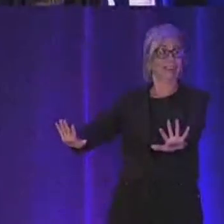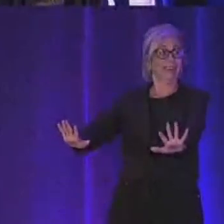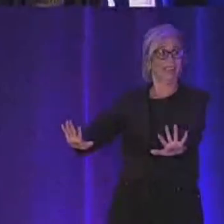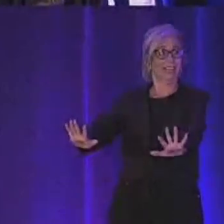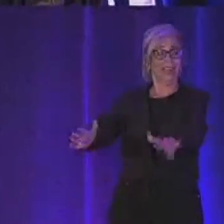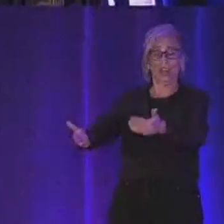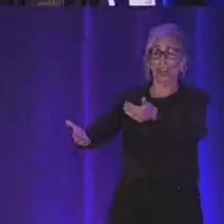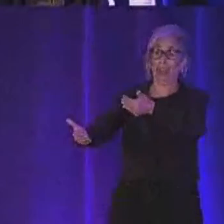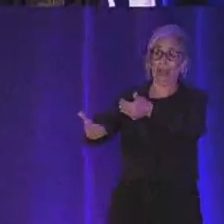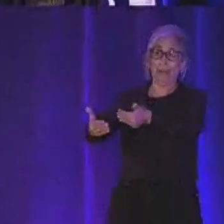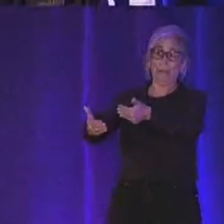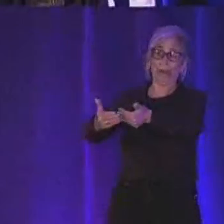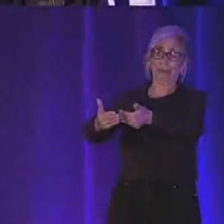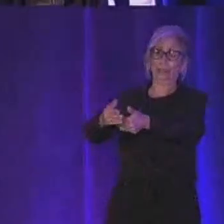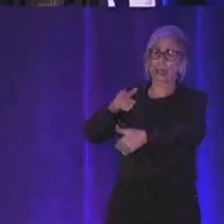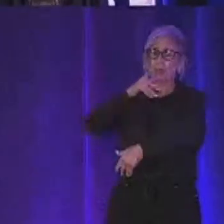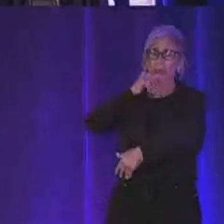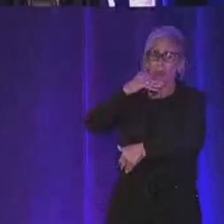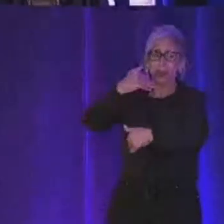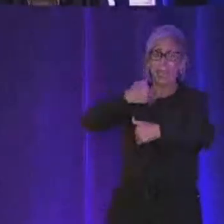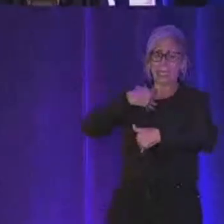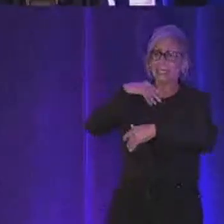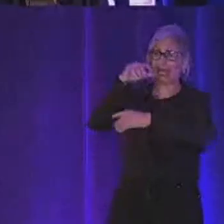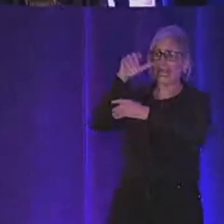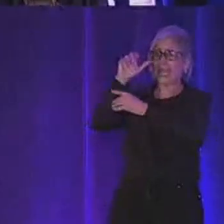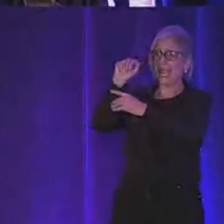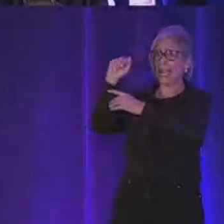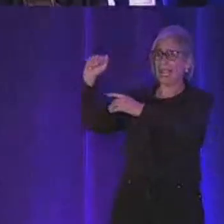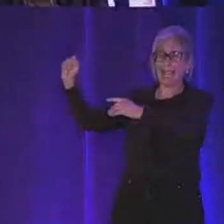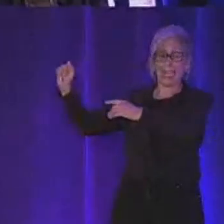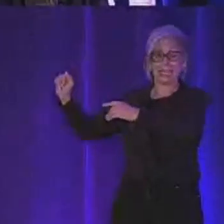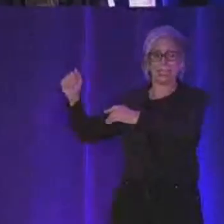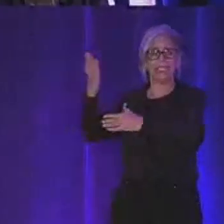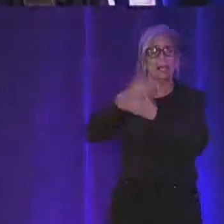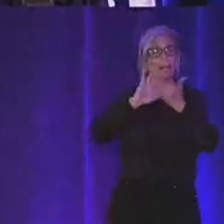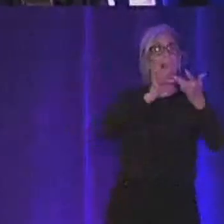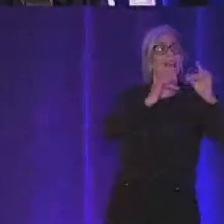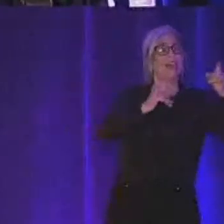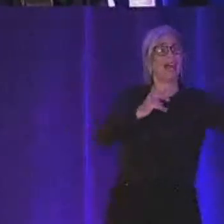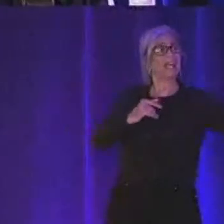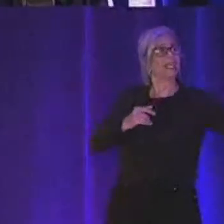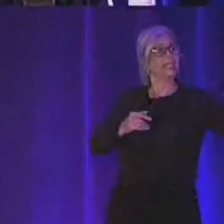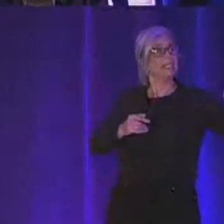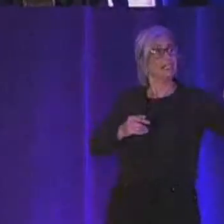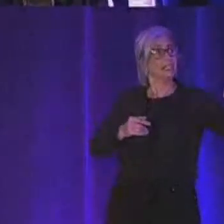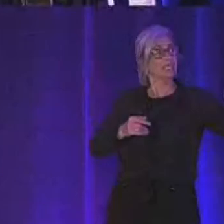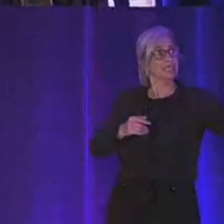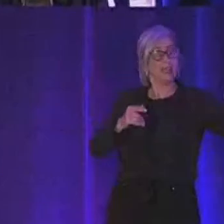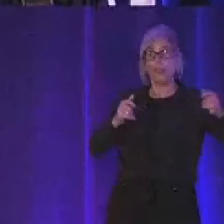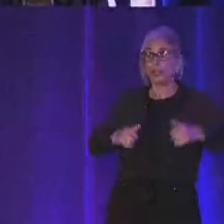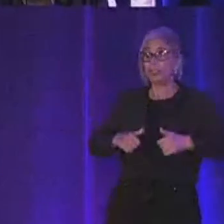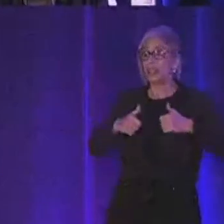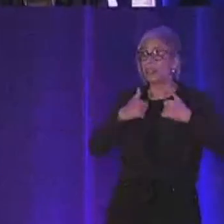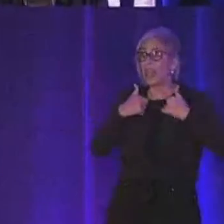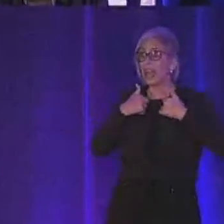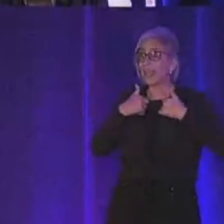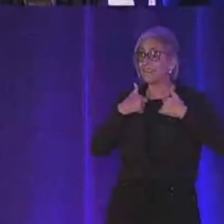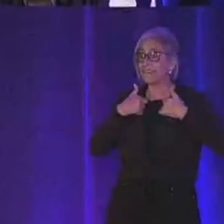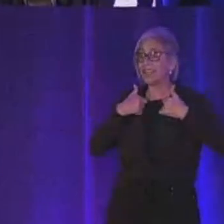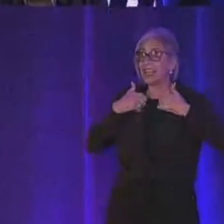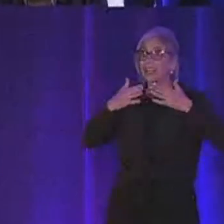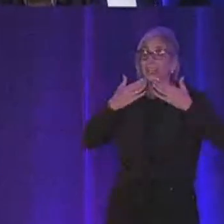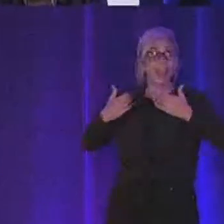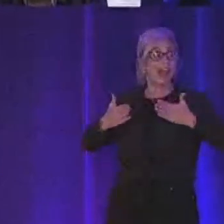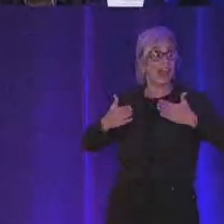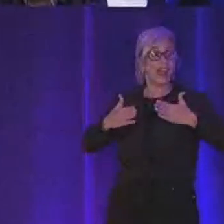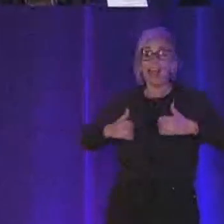almost. Who has the AAAA? Someone. Oh, there's a live stream. Oh, you